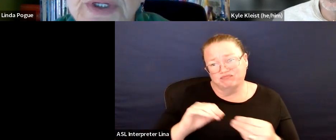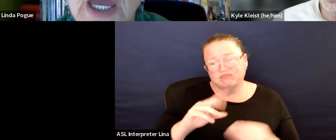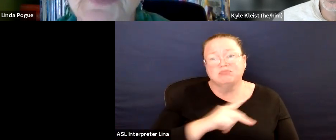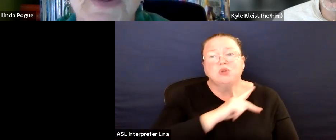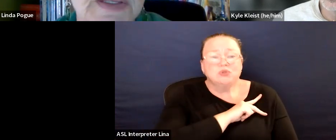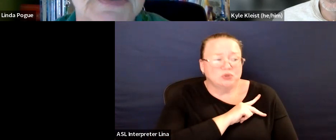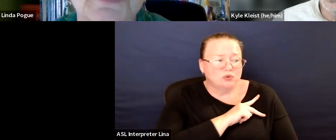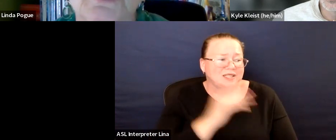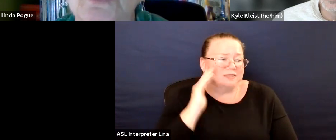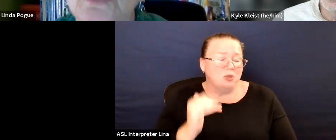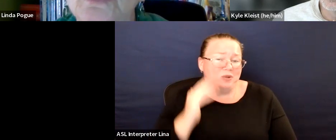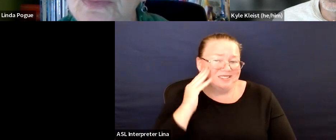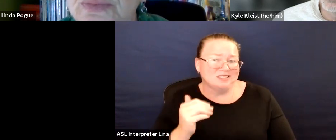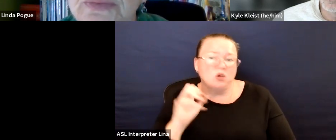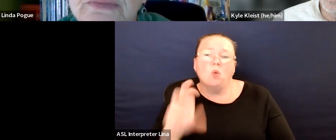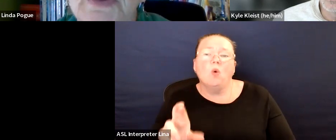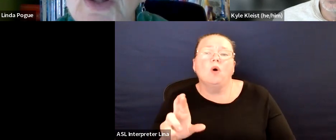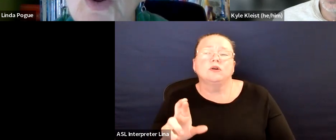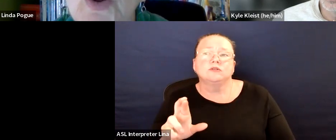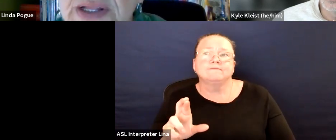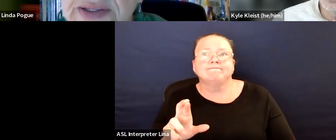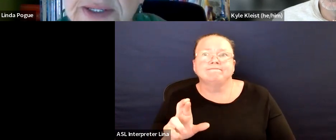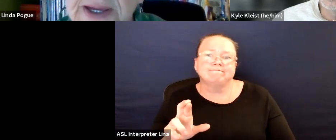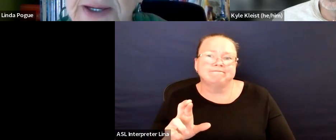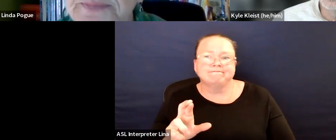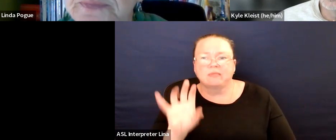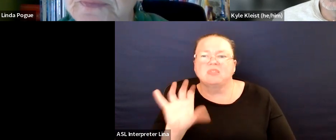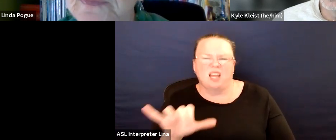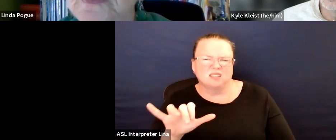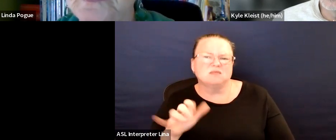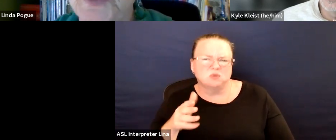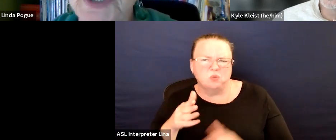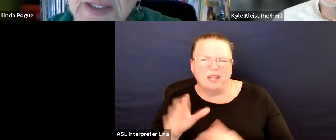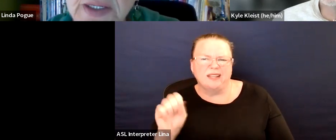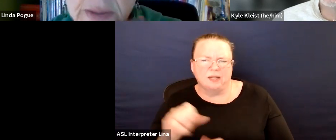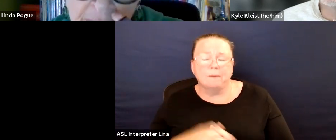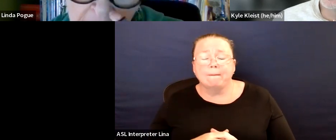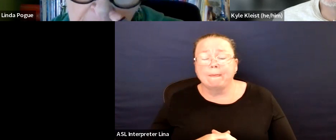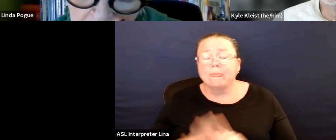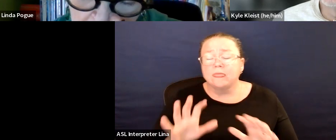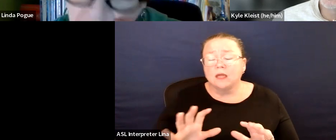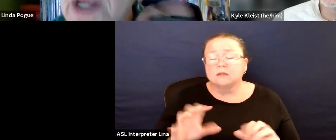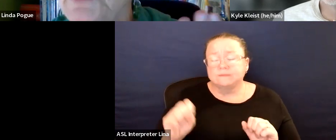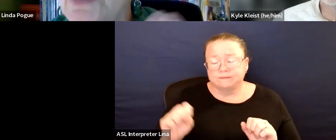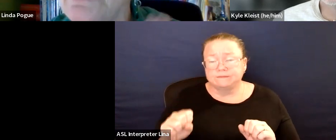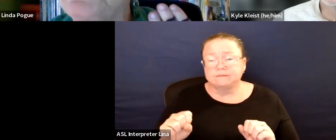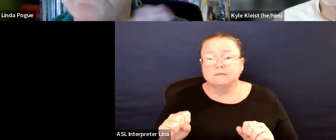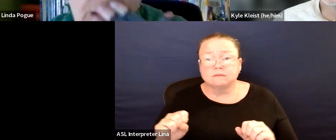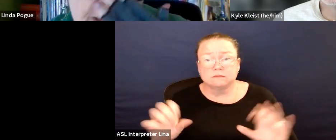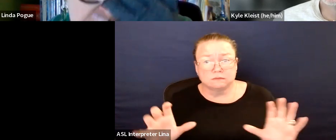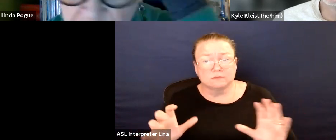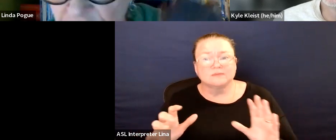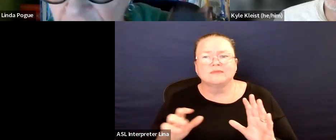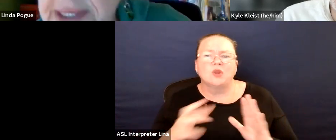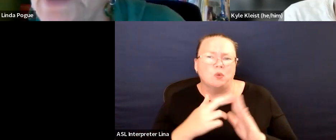personal experiences or along those lines. Yeah. And I ask people, yeah. Putting I in the ask people- guidelines